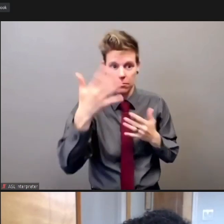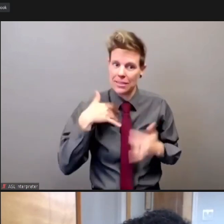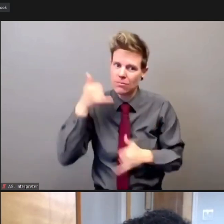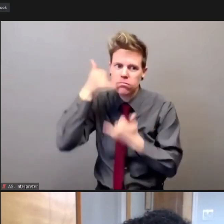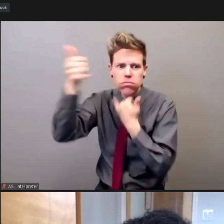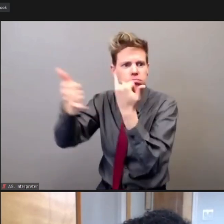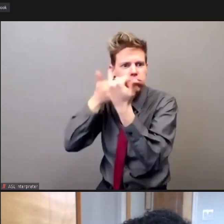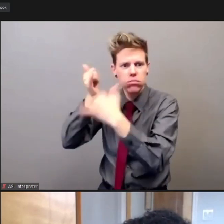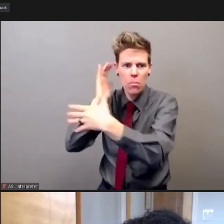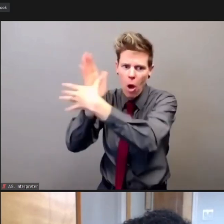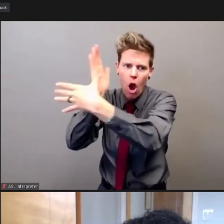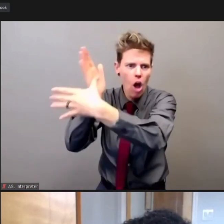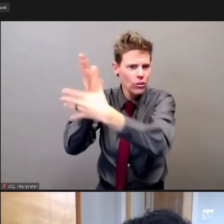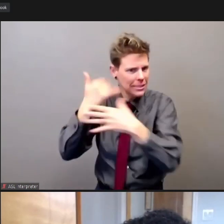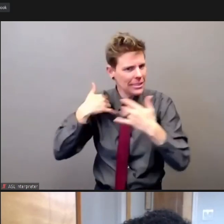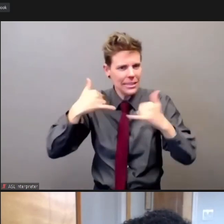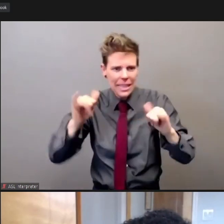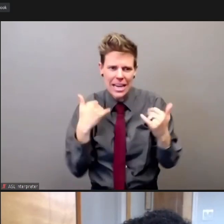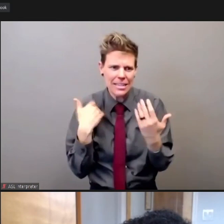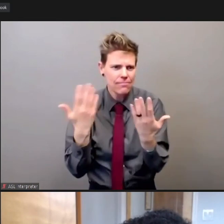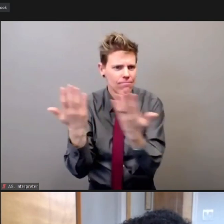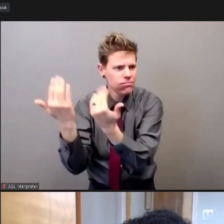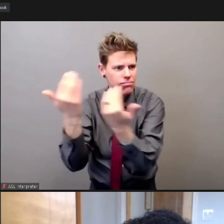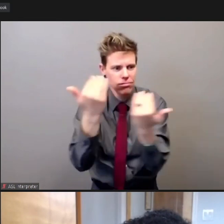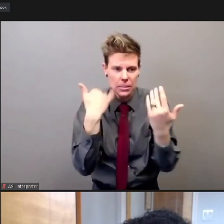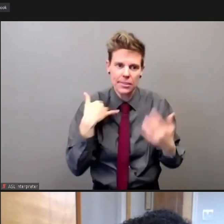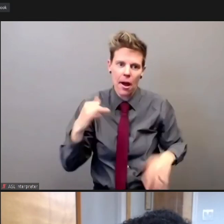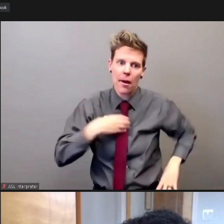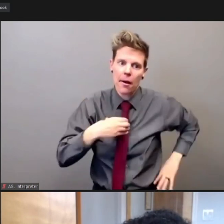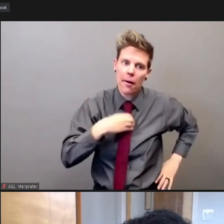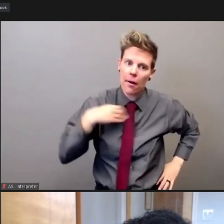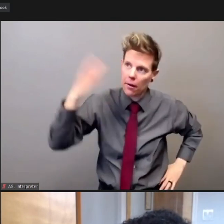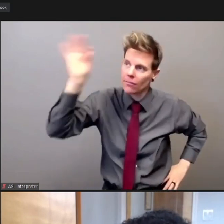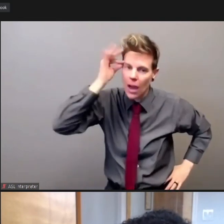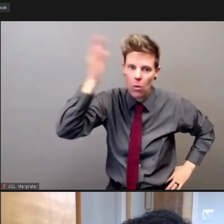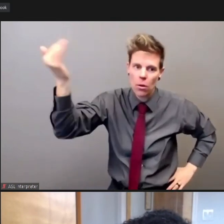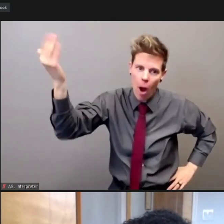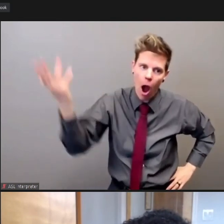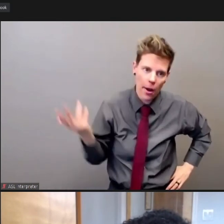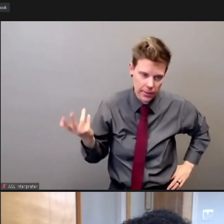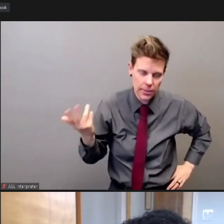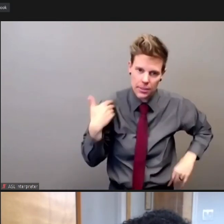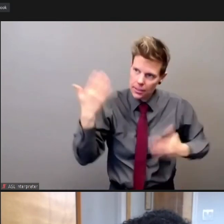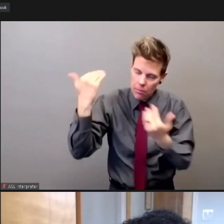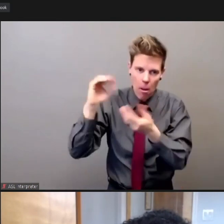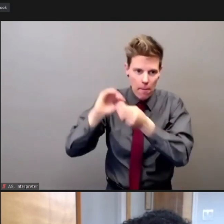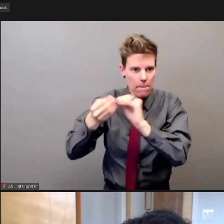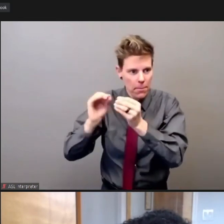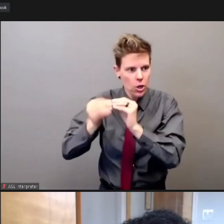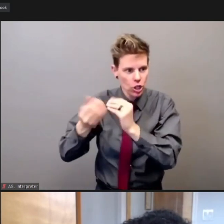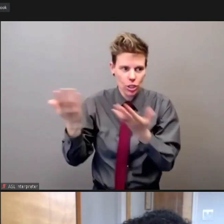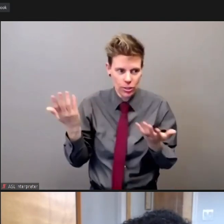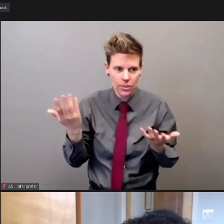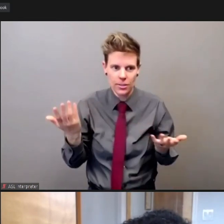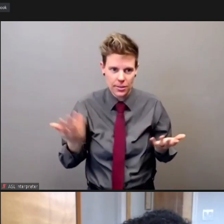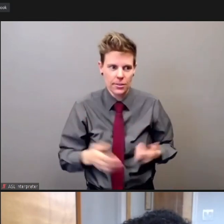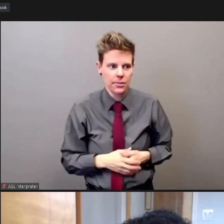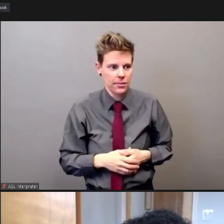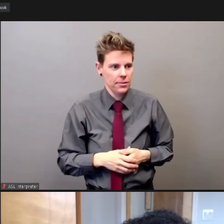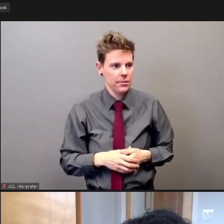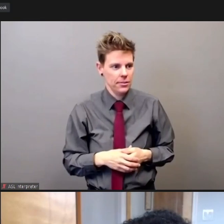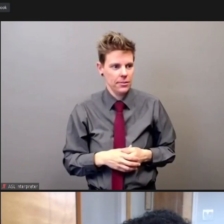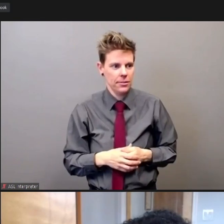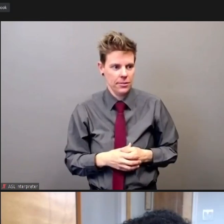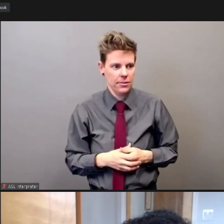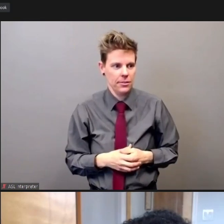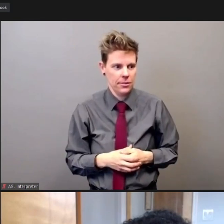then I complain to the federal government about their lack of transparency and the fact that they don't make it easy for us to get our arms around the number of